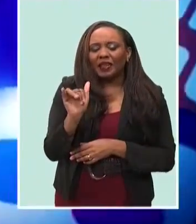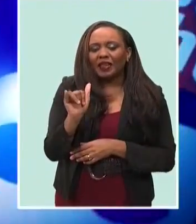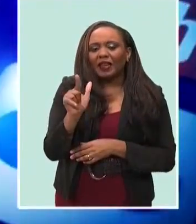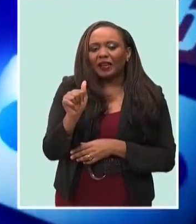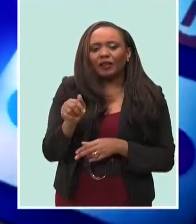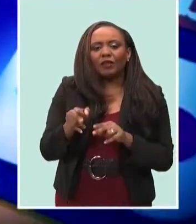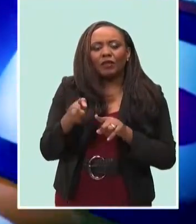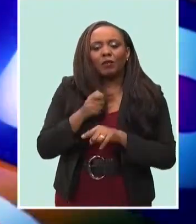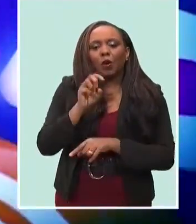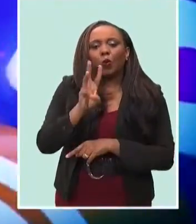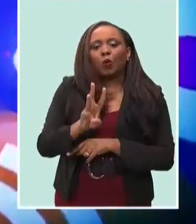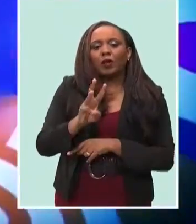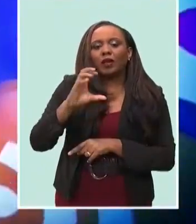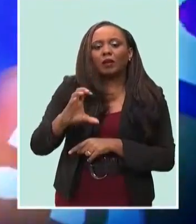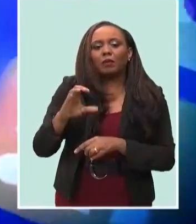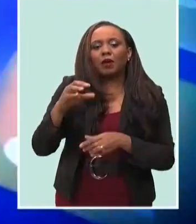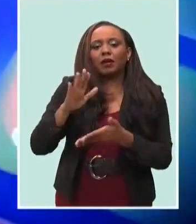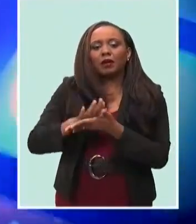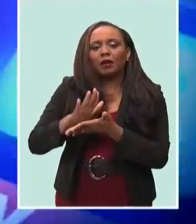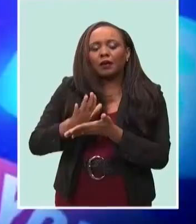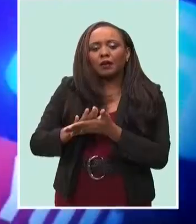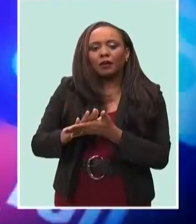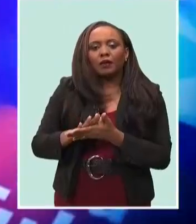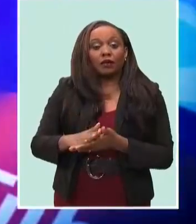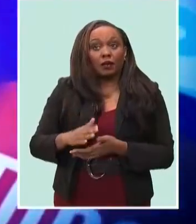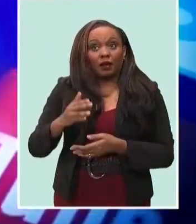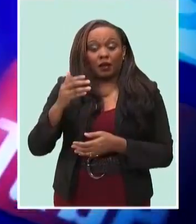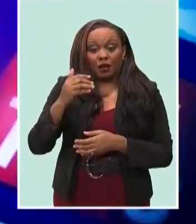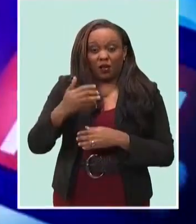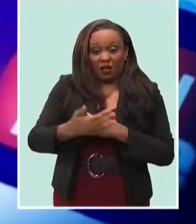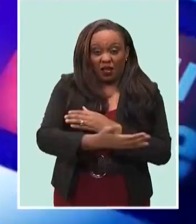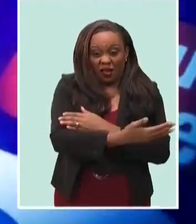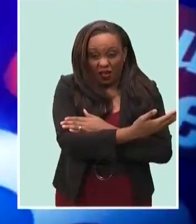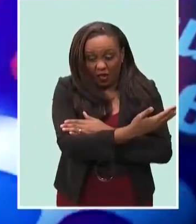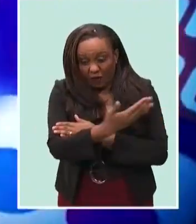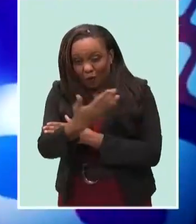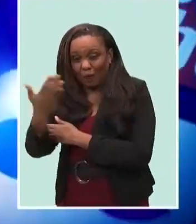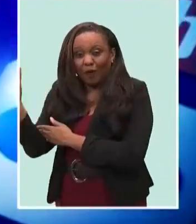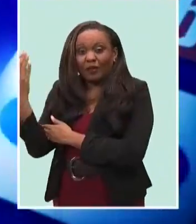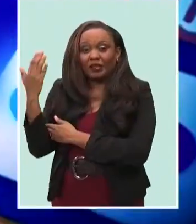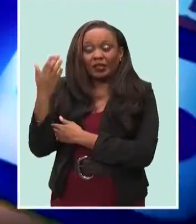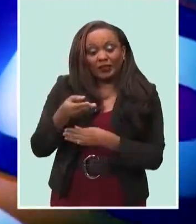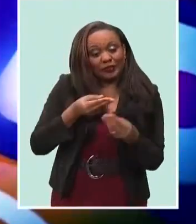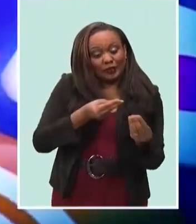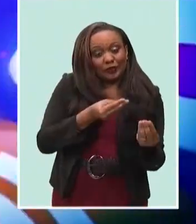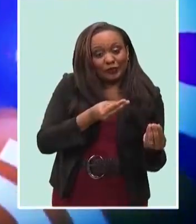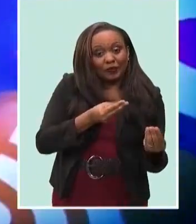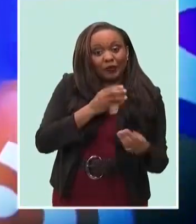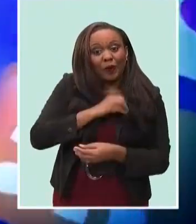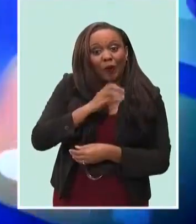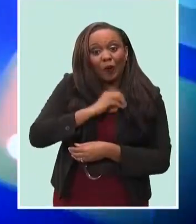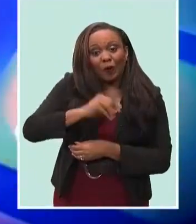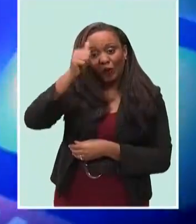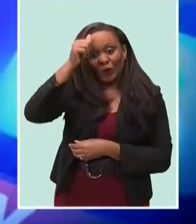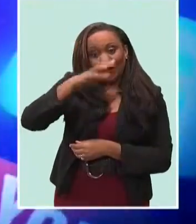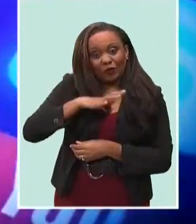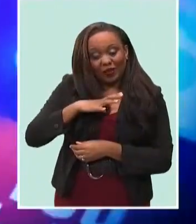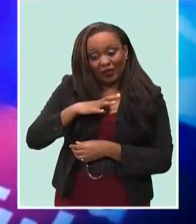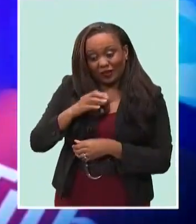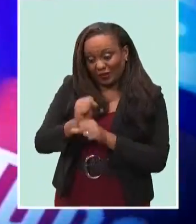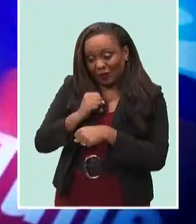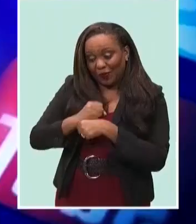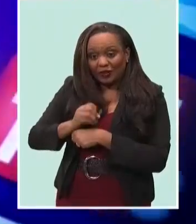heart of gold. Each day, Kayla makes sure an elderly man she saw begging on her way to school gets breakfast, which she makes